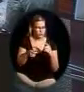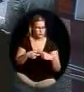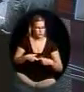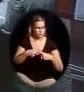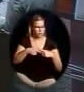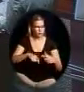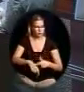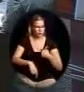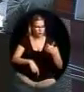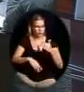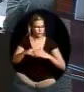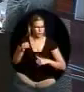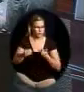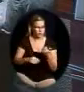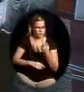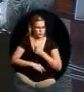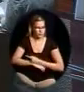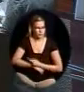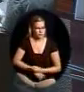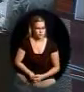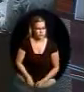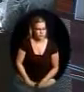10 days.